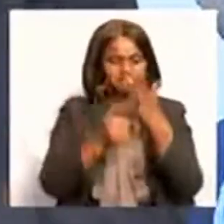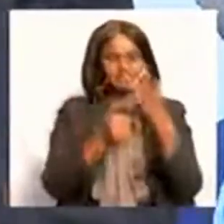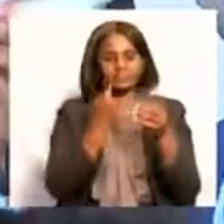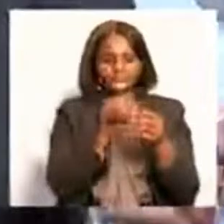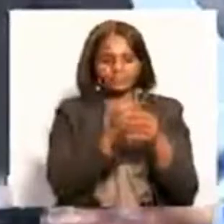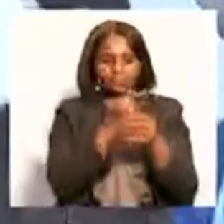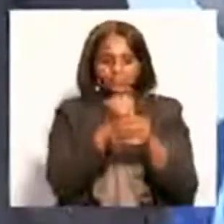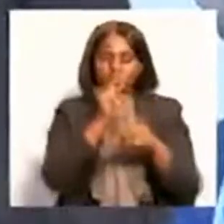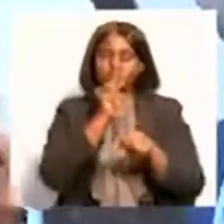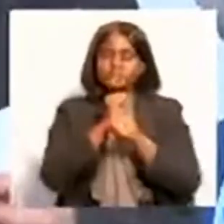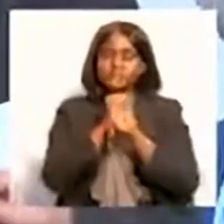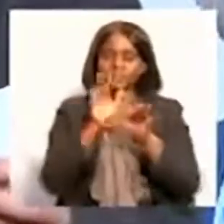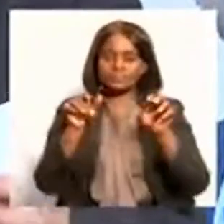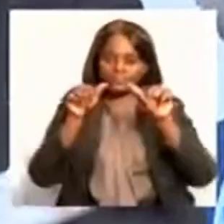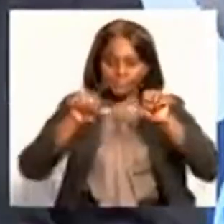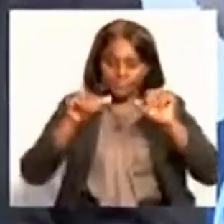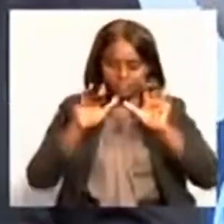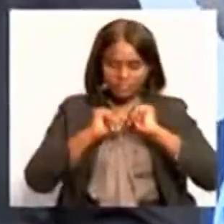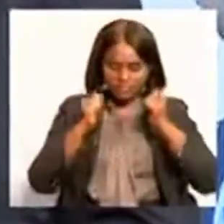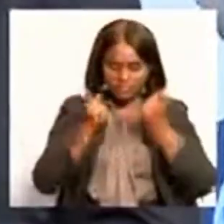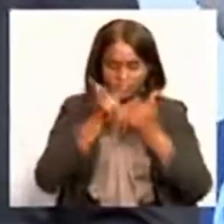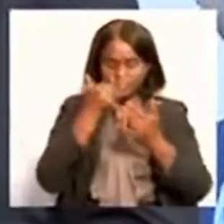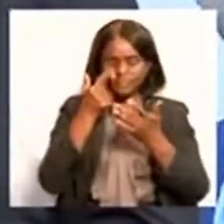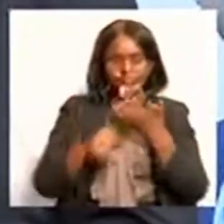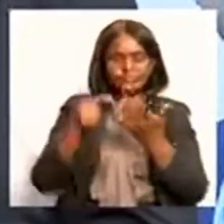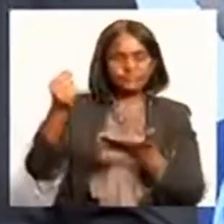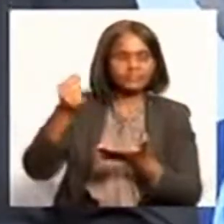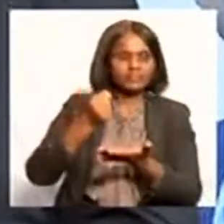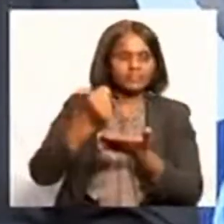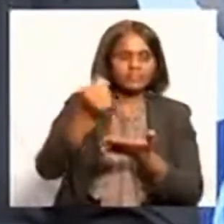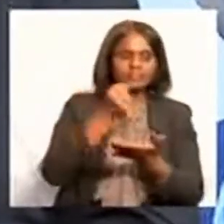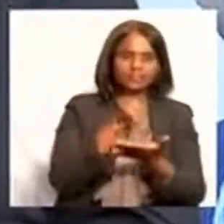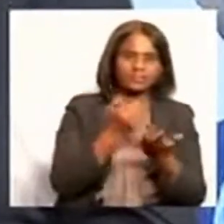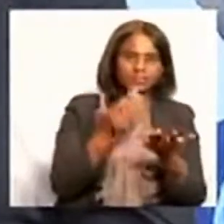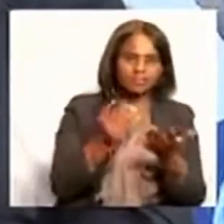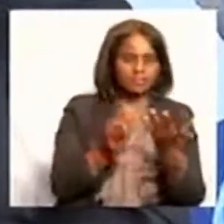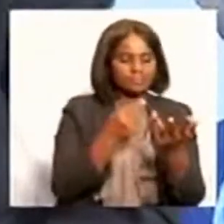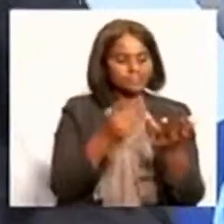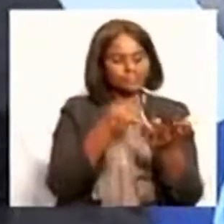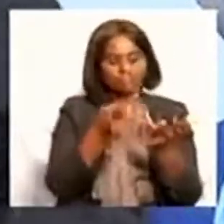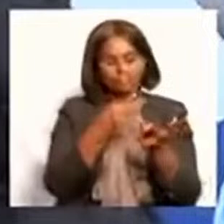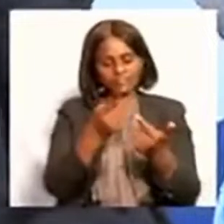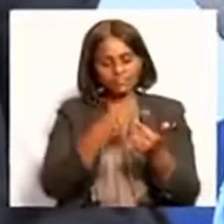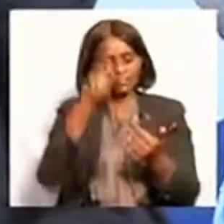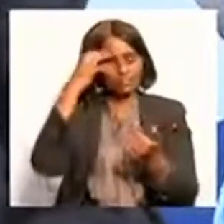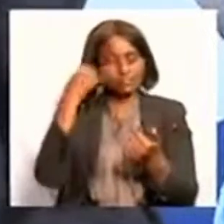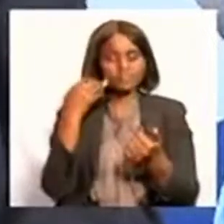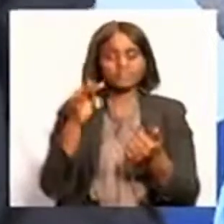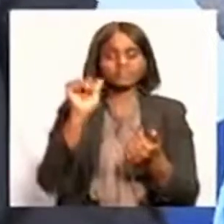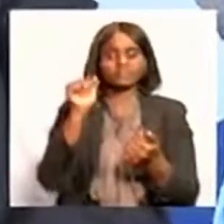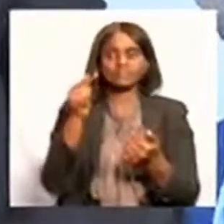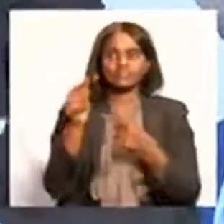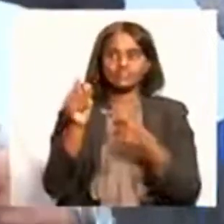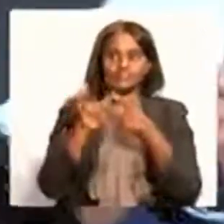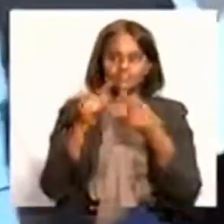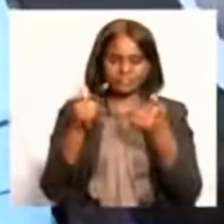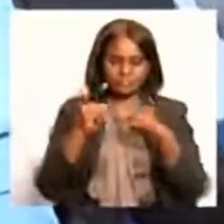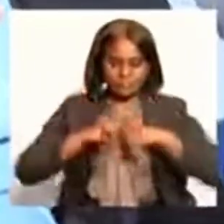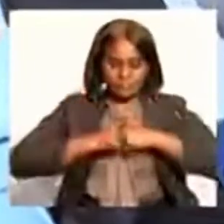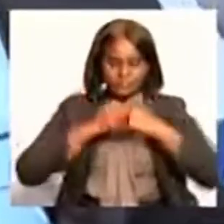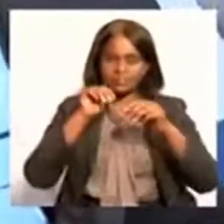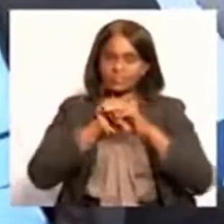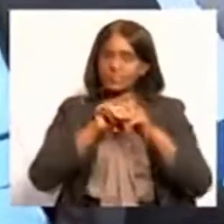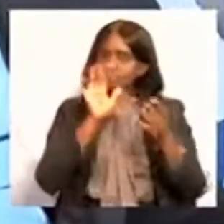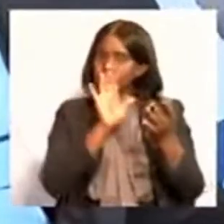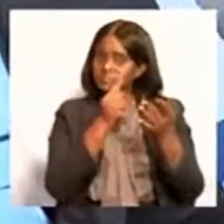that employees of Auditor General are supposed to be recruited, remunerated by Office of the Auditor General. But currently we are part of the